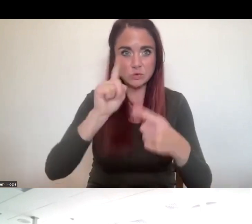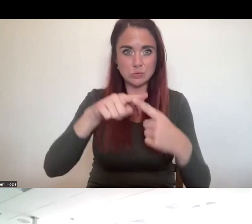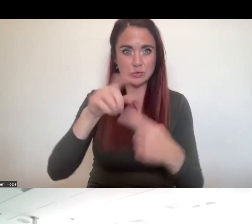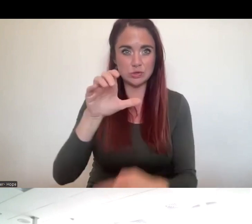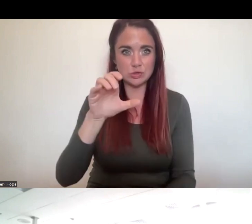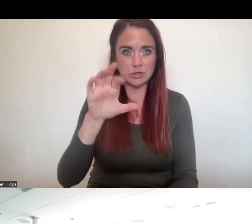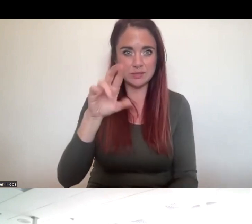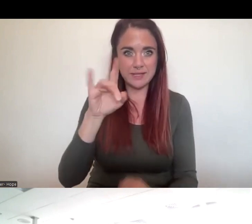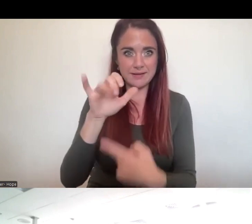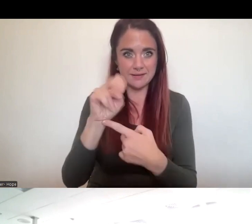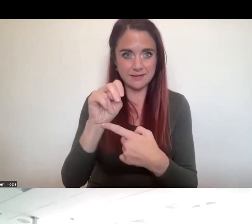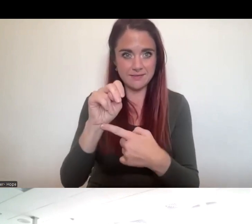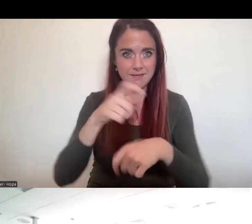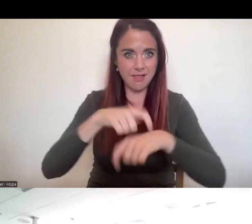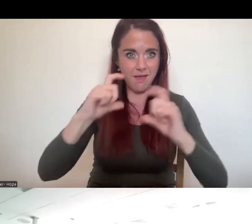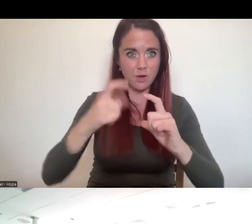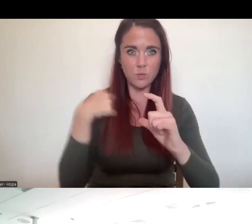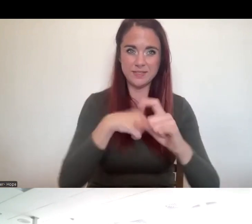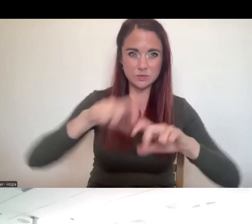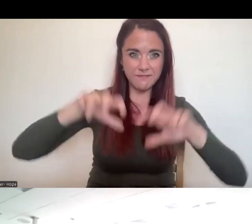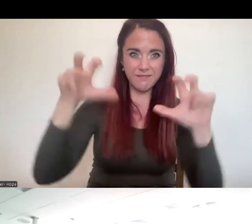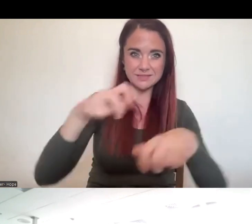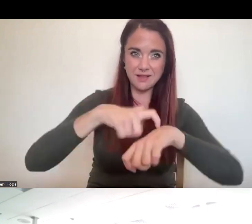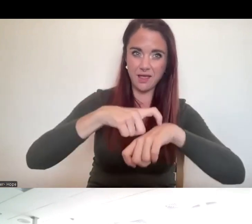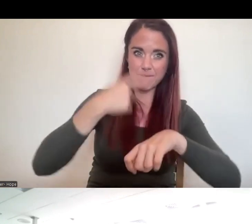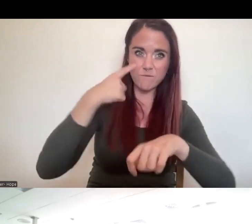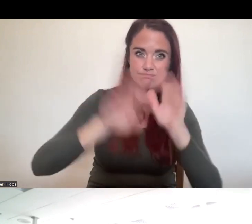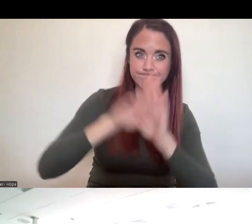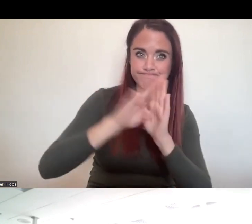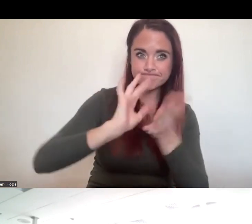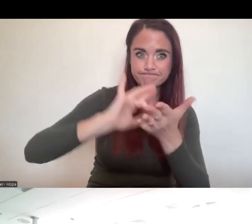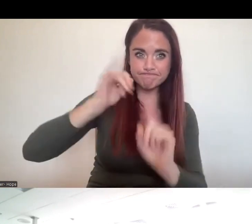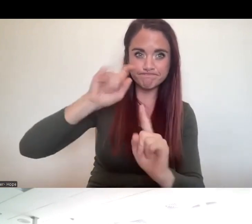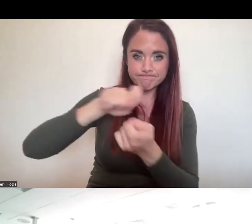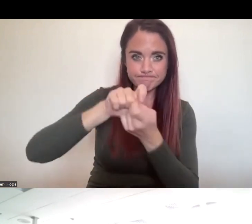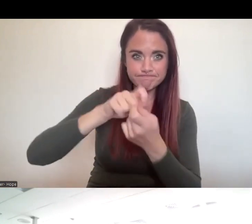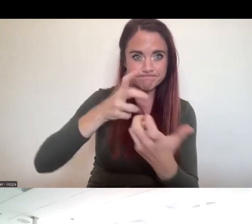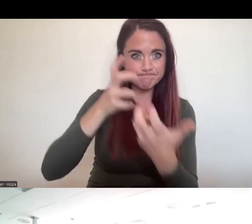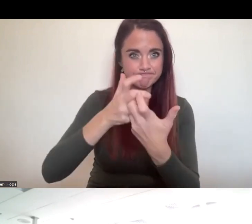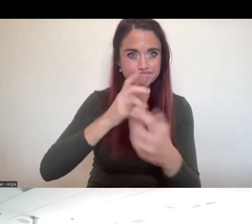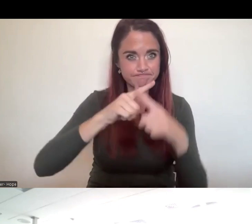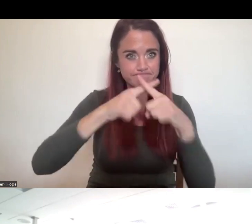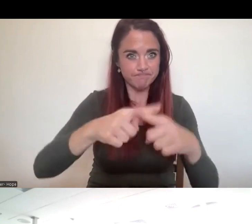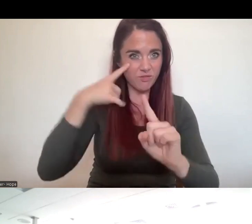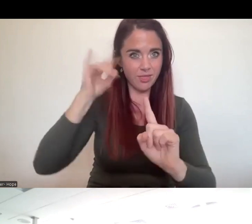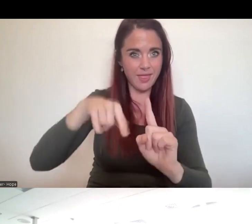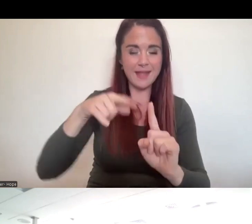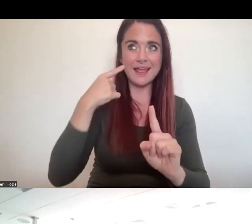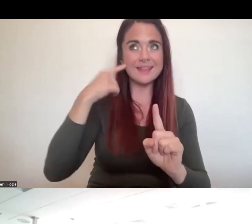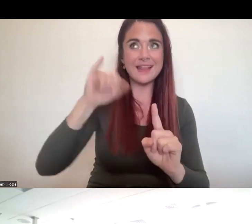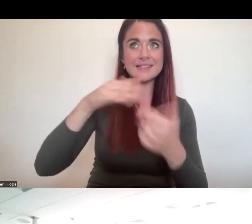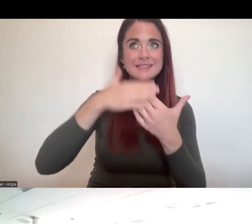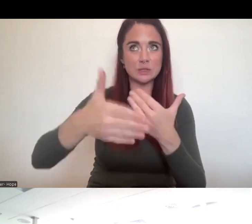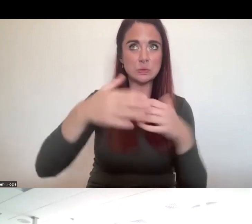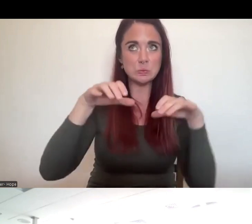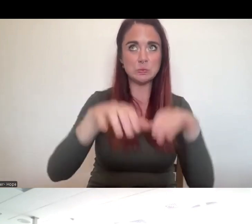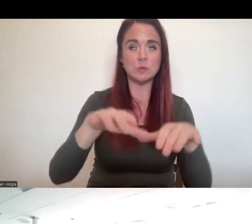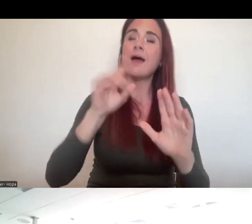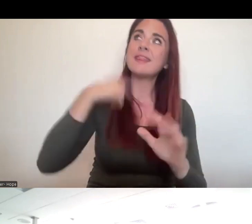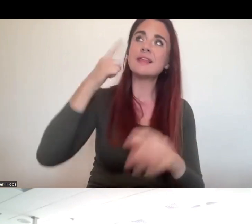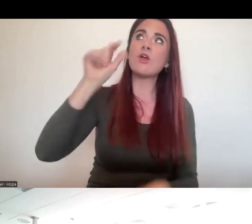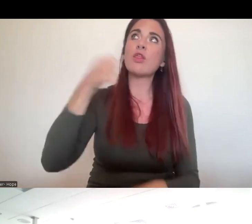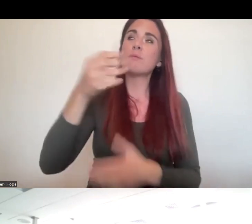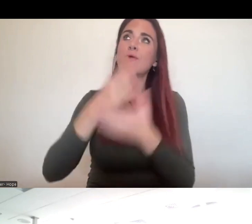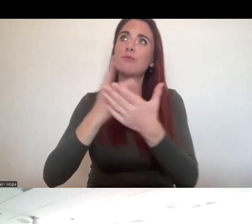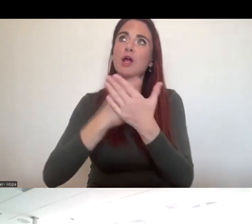to invest some time doing that. And yeah, I think it's probably the next step. And the other part of the project that I